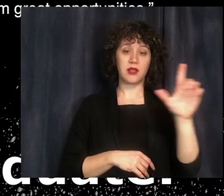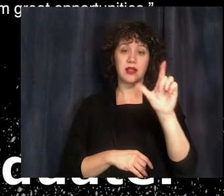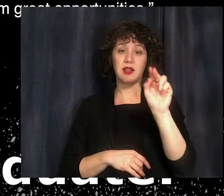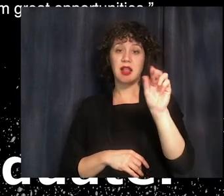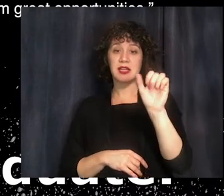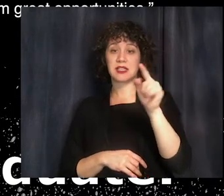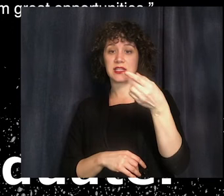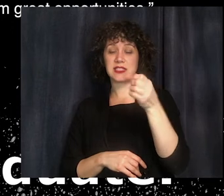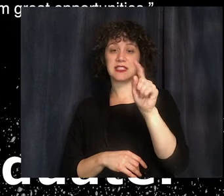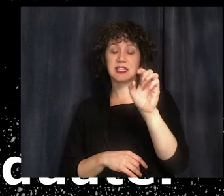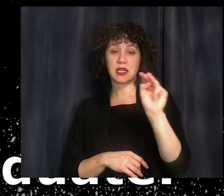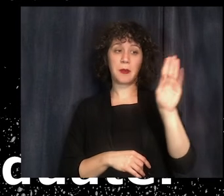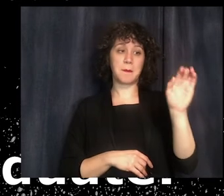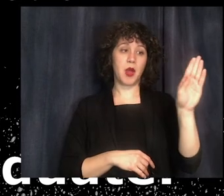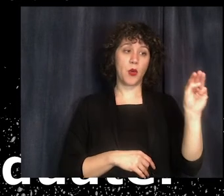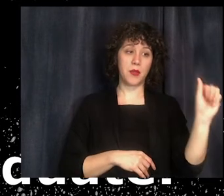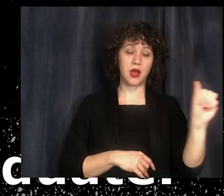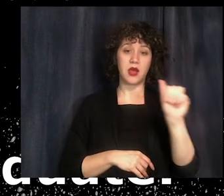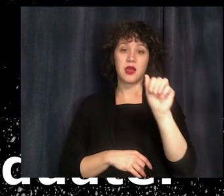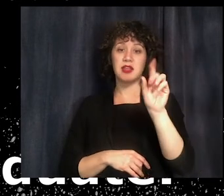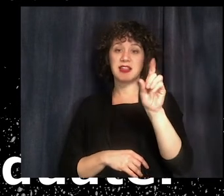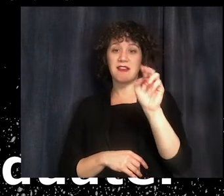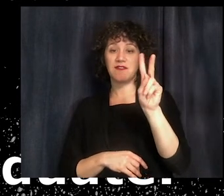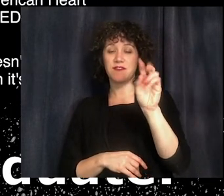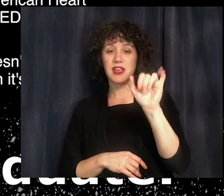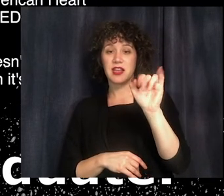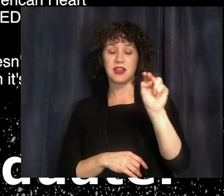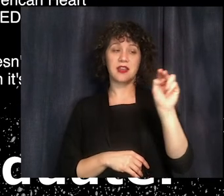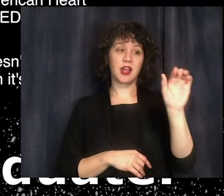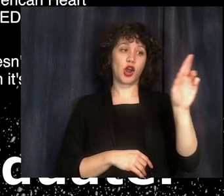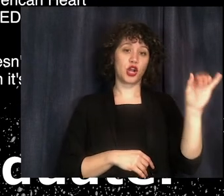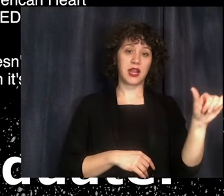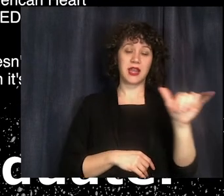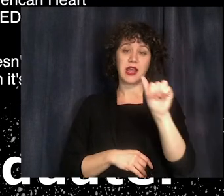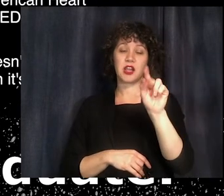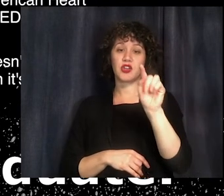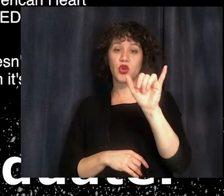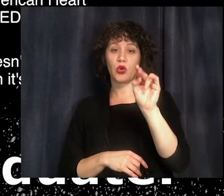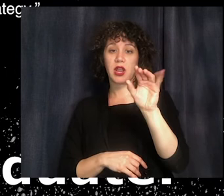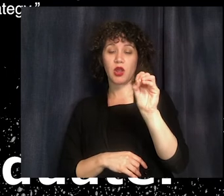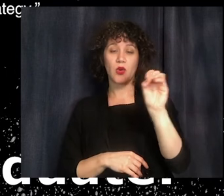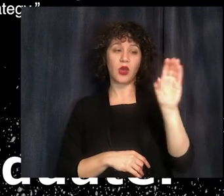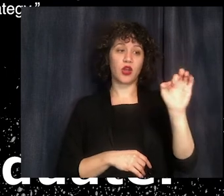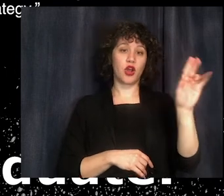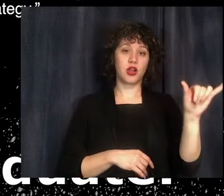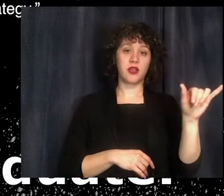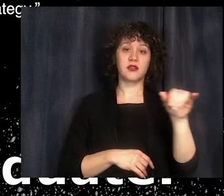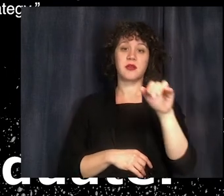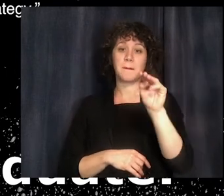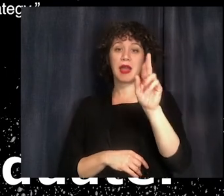Boma, Devin Carney, Antonio Collier, Madison